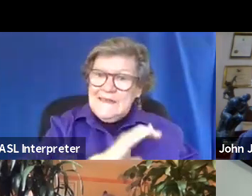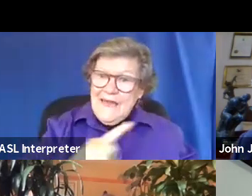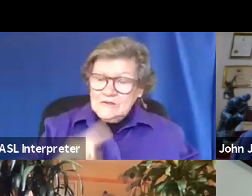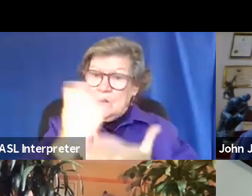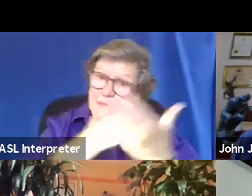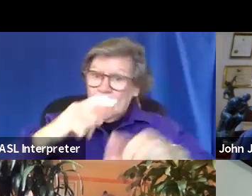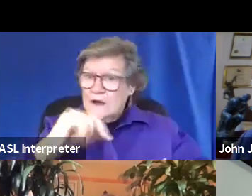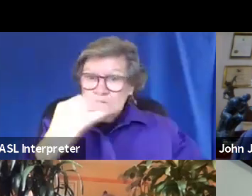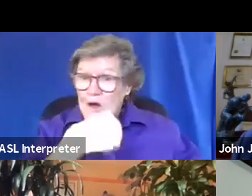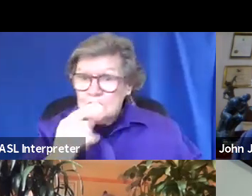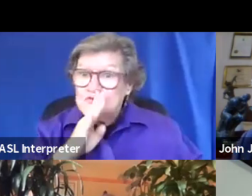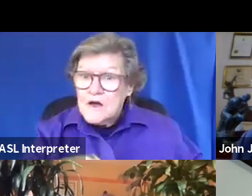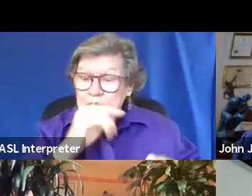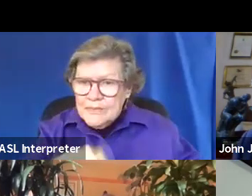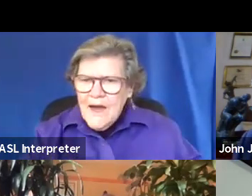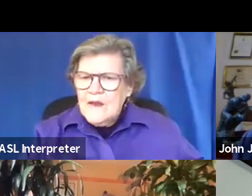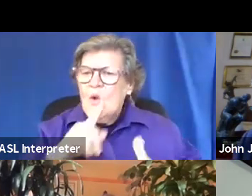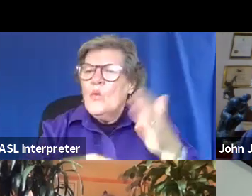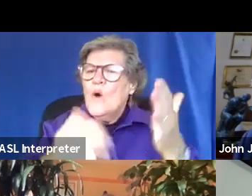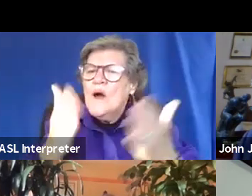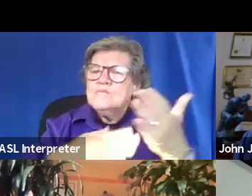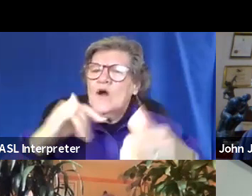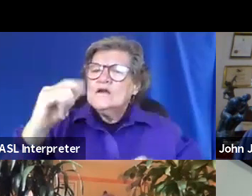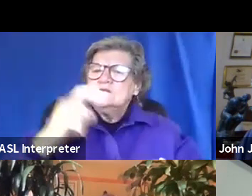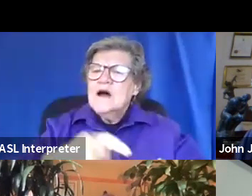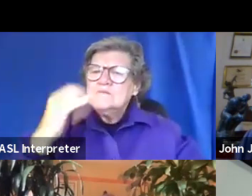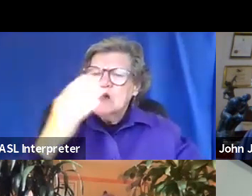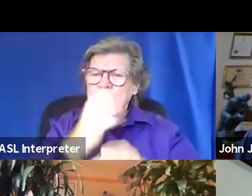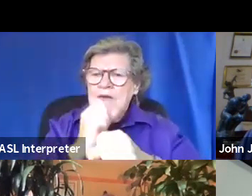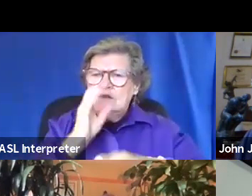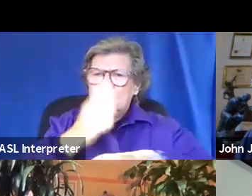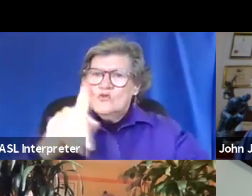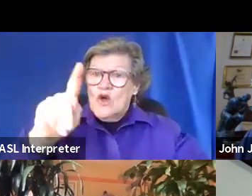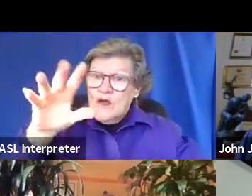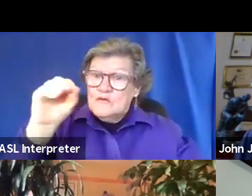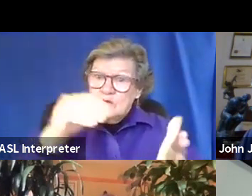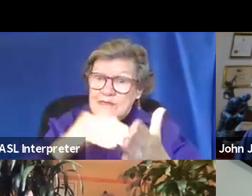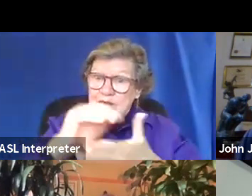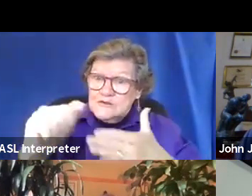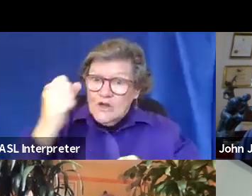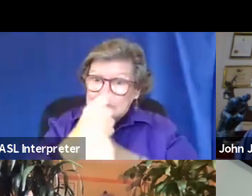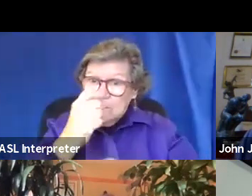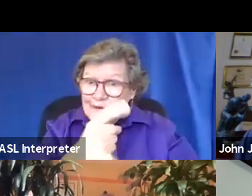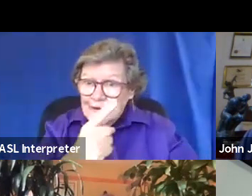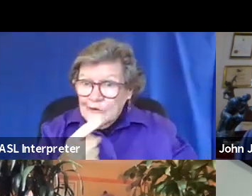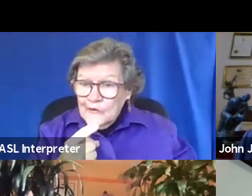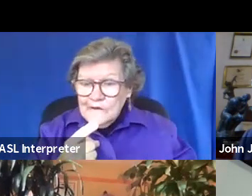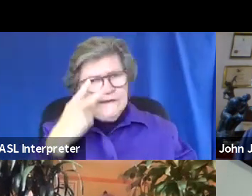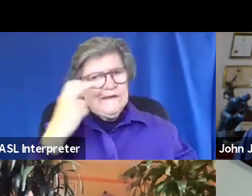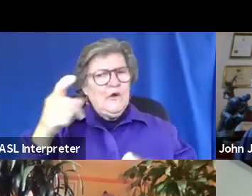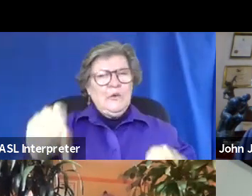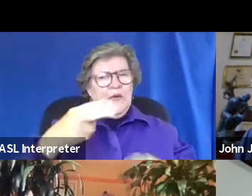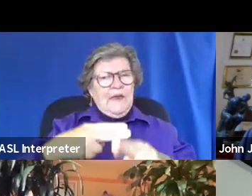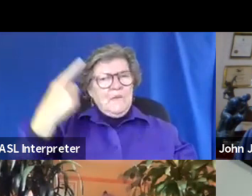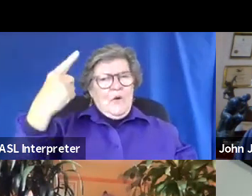job. What part-time job do you know gets over $150,000 a year? I'm not sure you could name one.